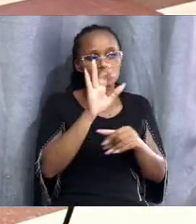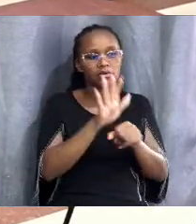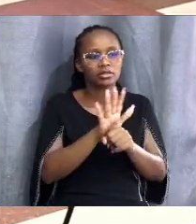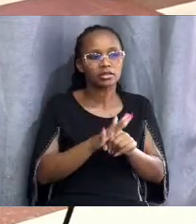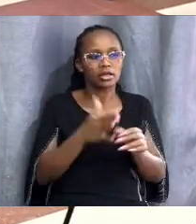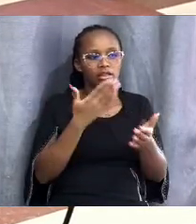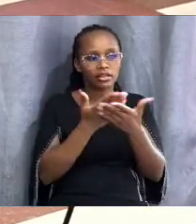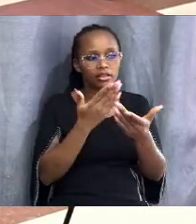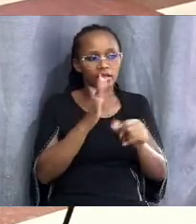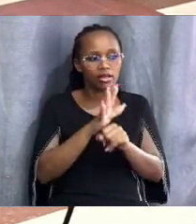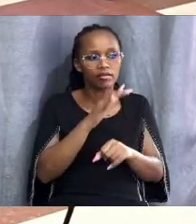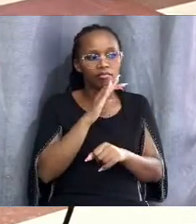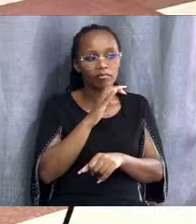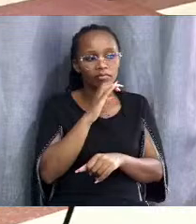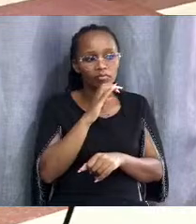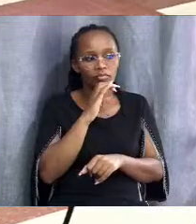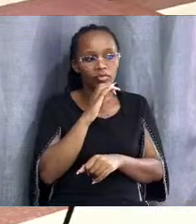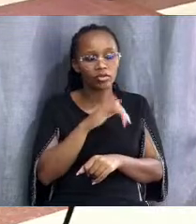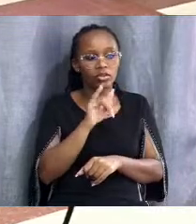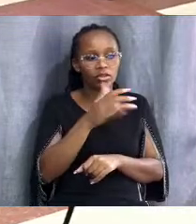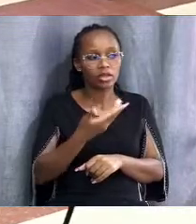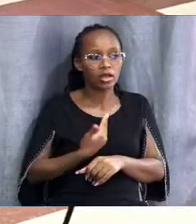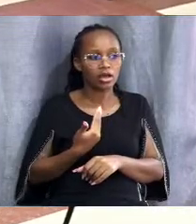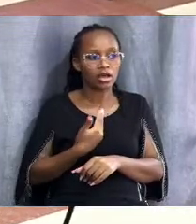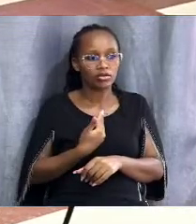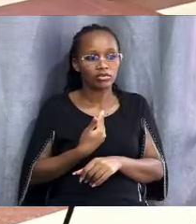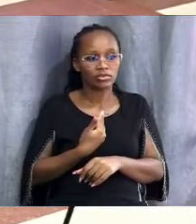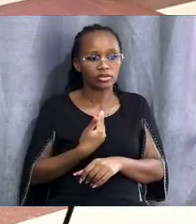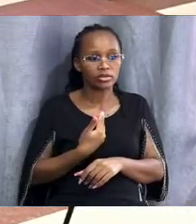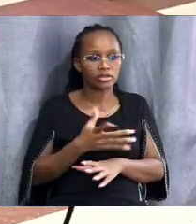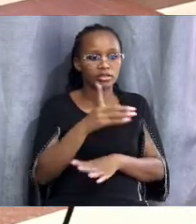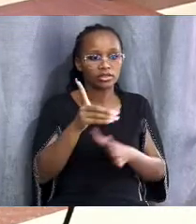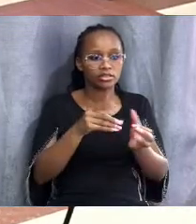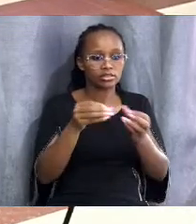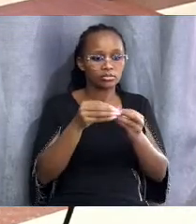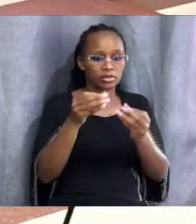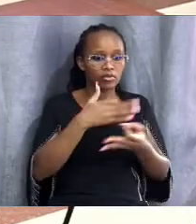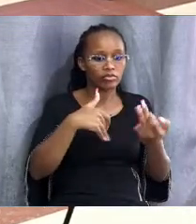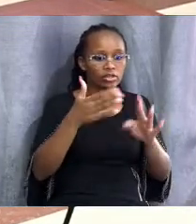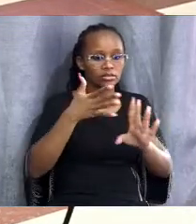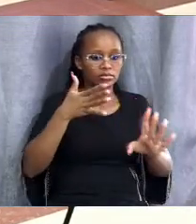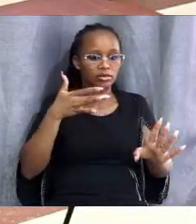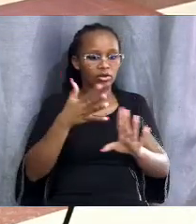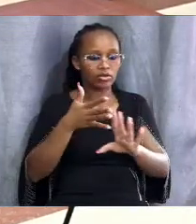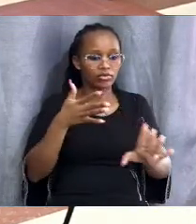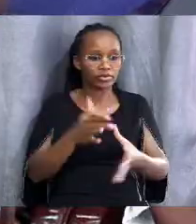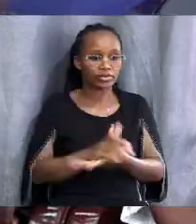you. Thank you very much, elders. Wale ambao, wenye wameafektiwa,